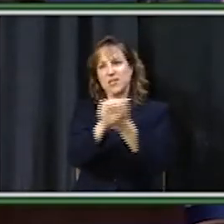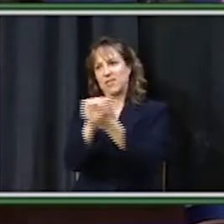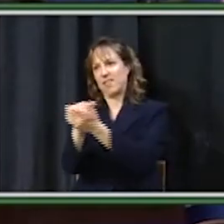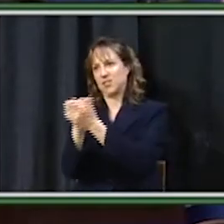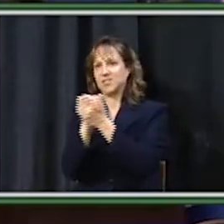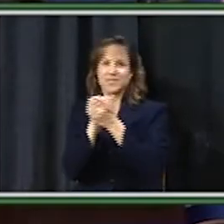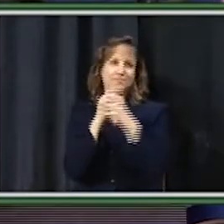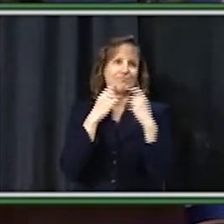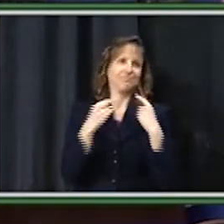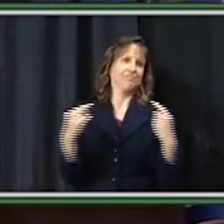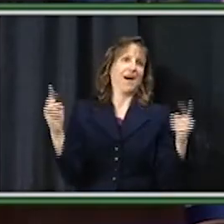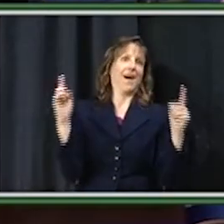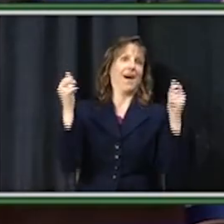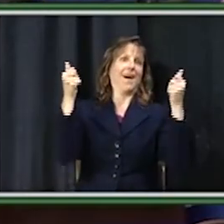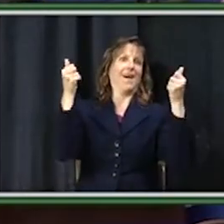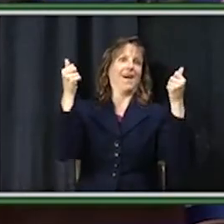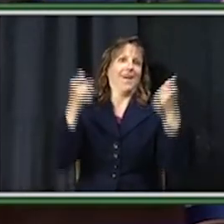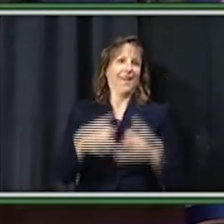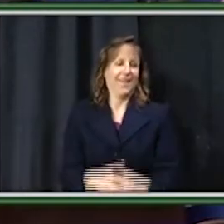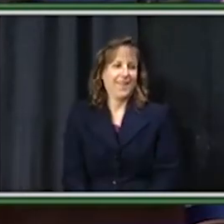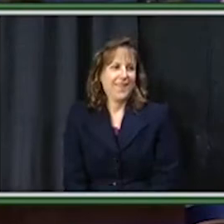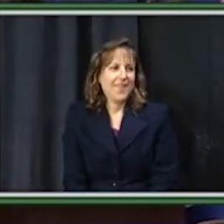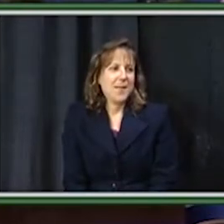You made it.